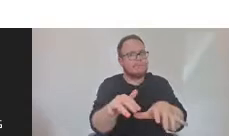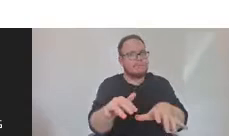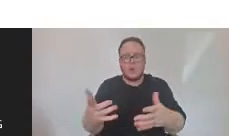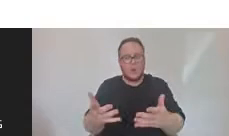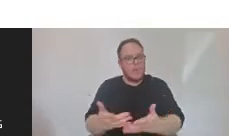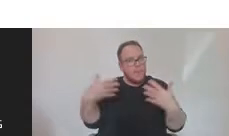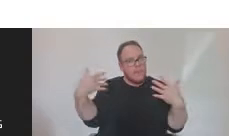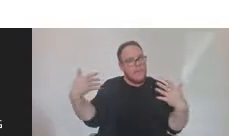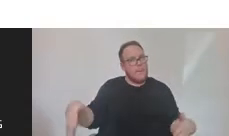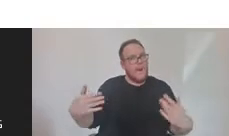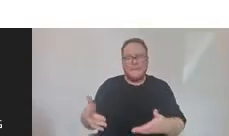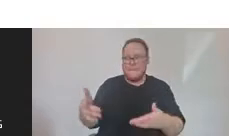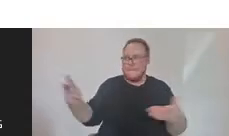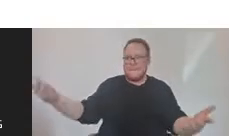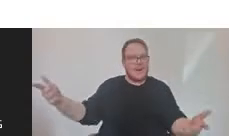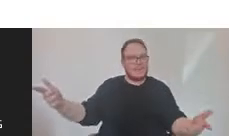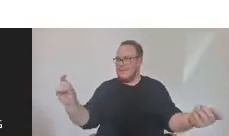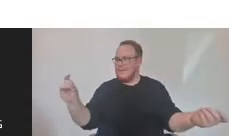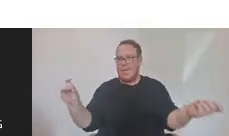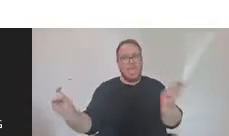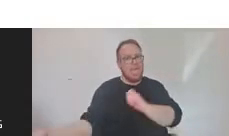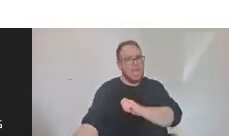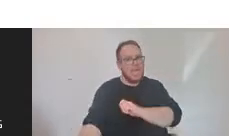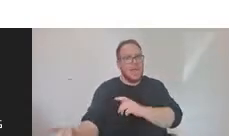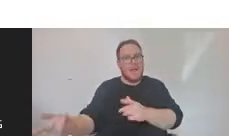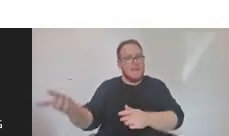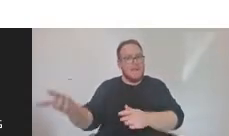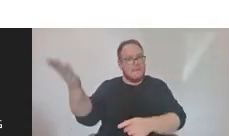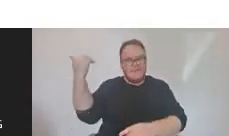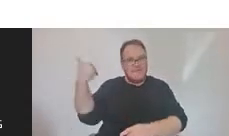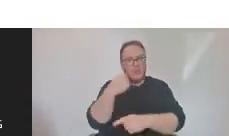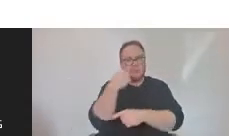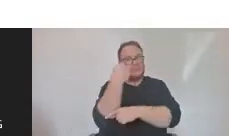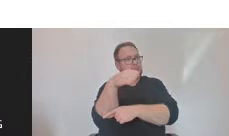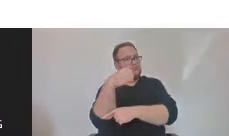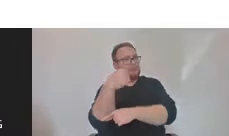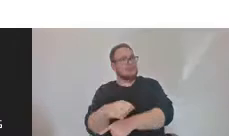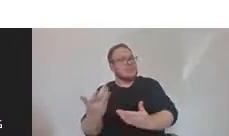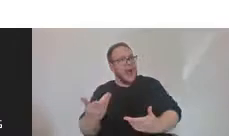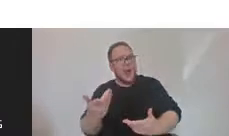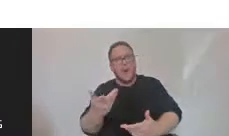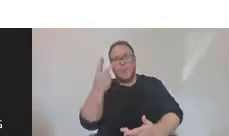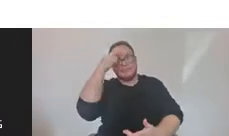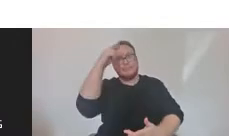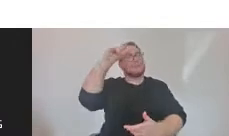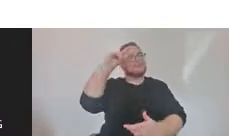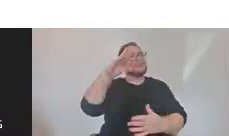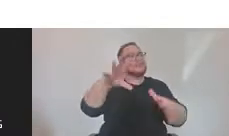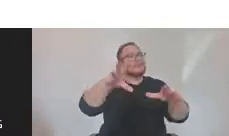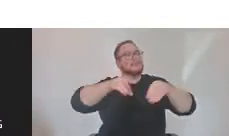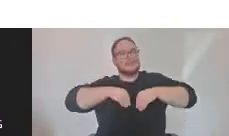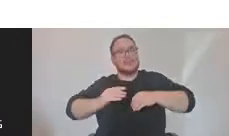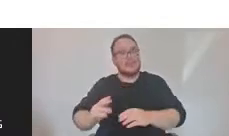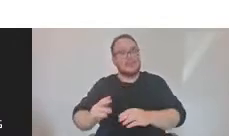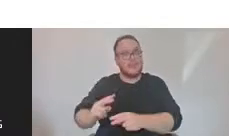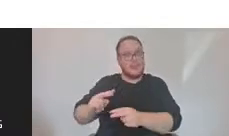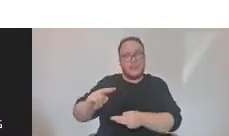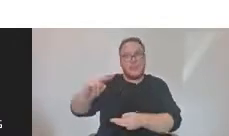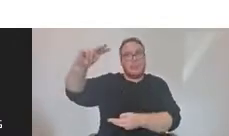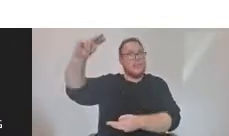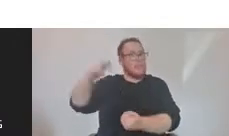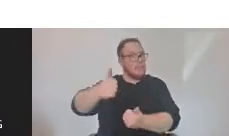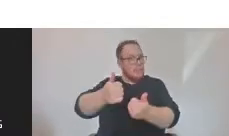shifts in some of those areas which were lagging behind, catching up with the main group. Next slide,